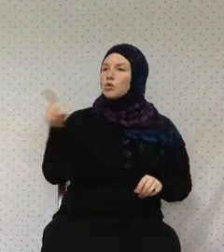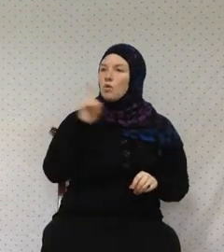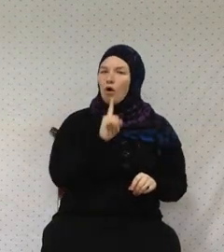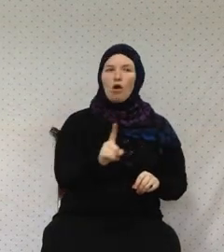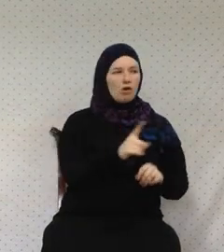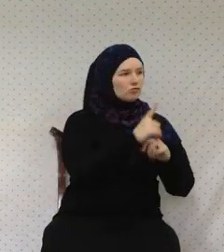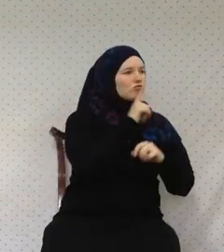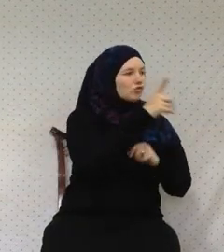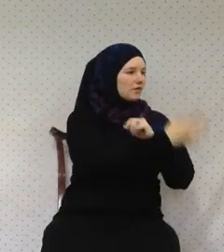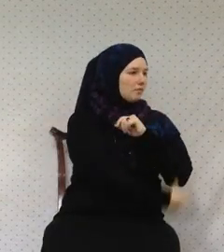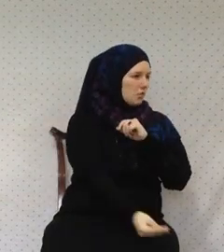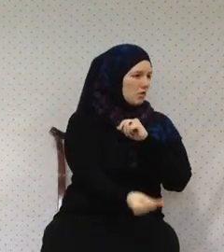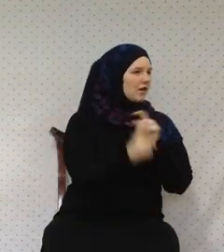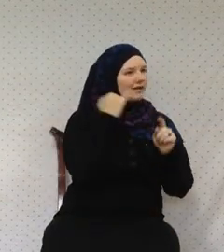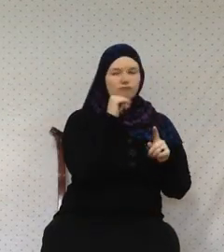poor ones.